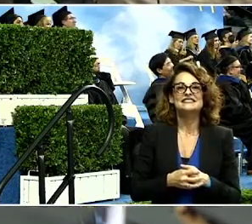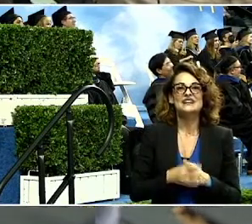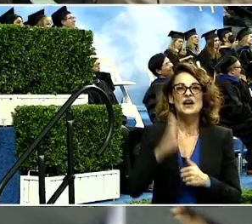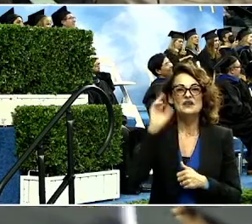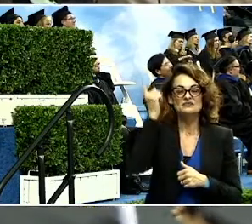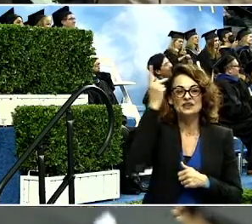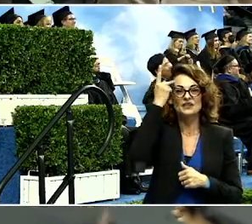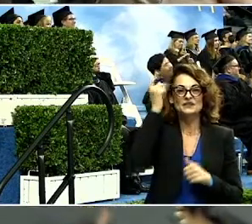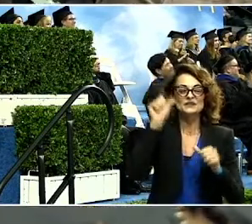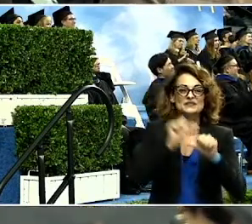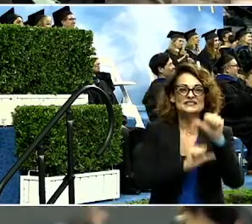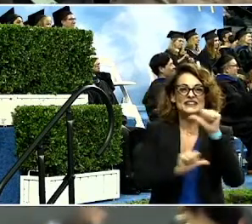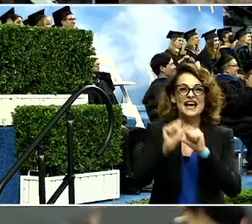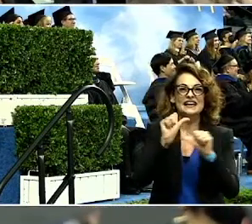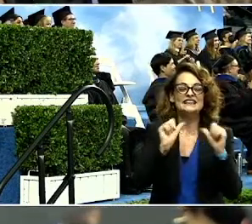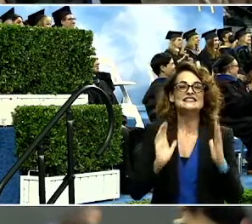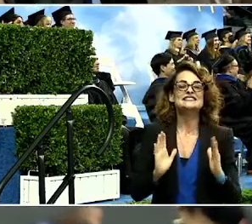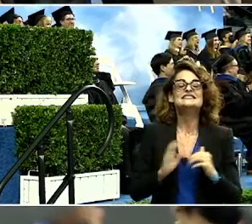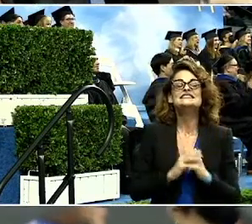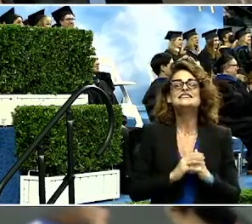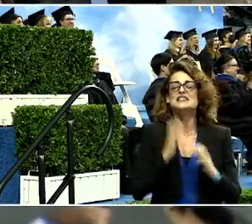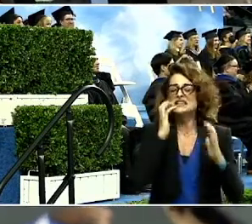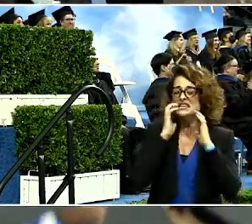political science,